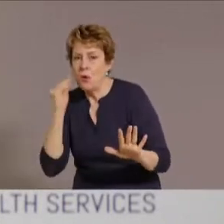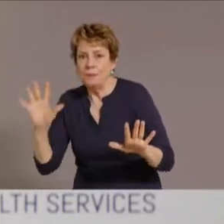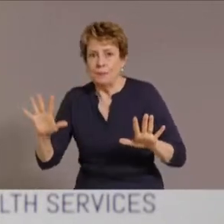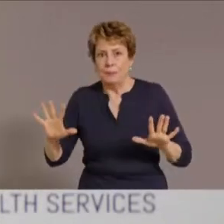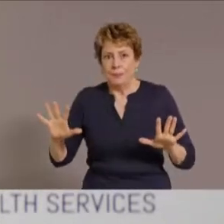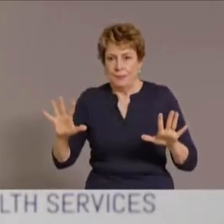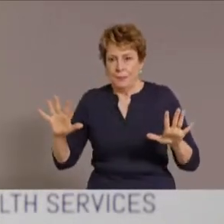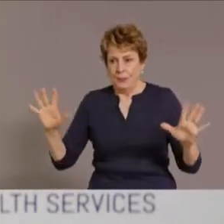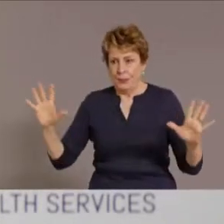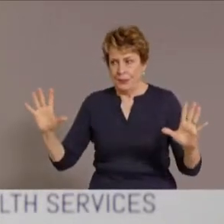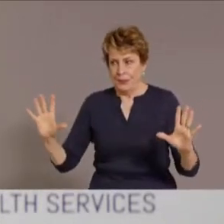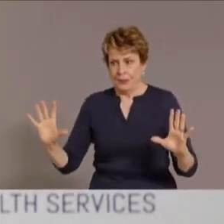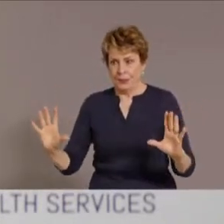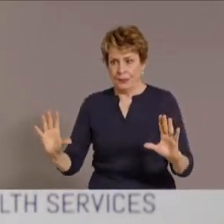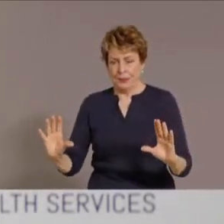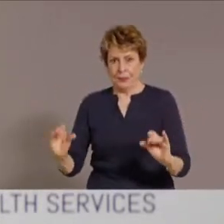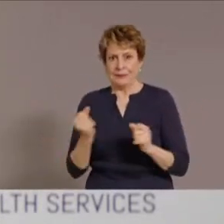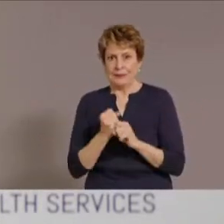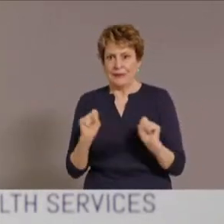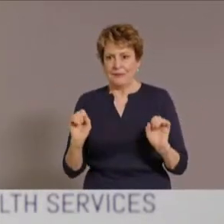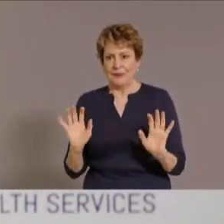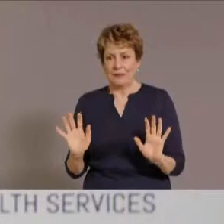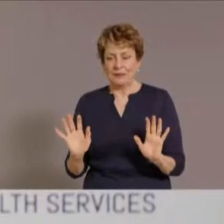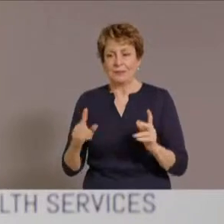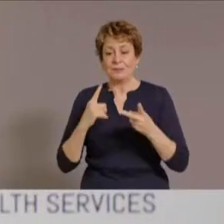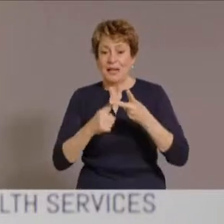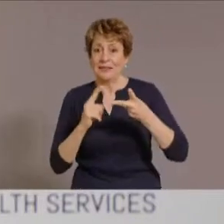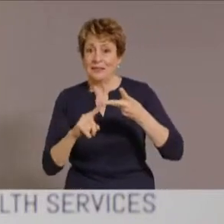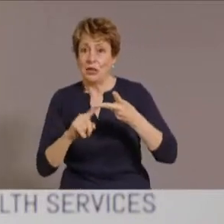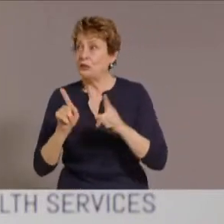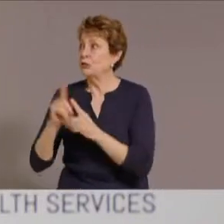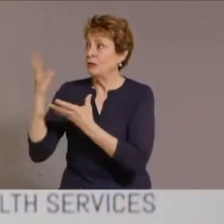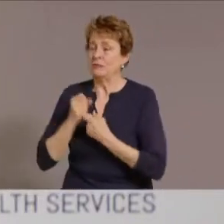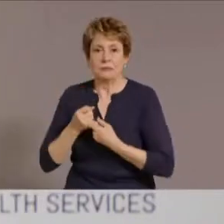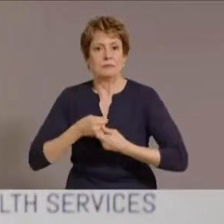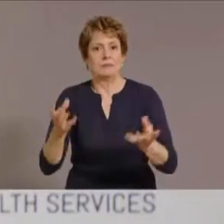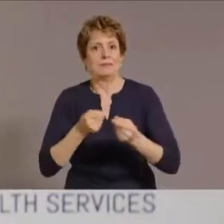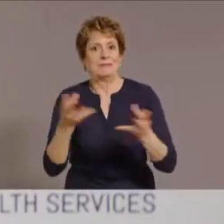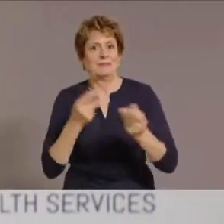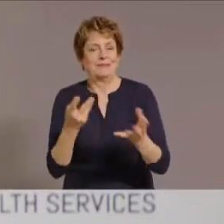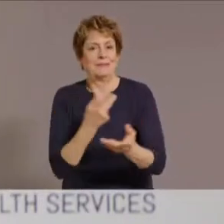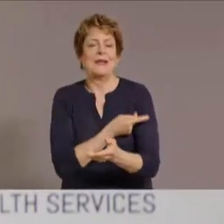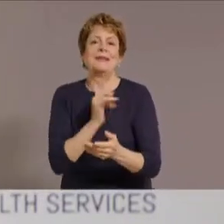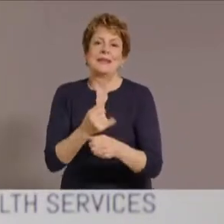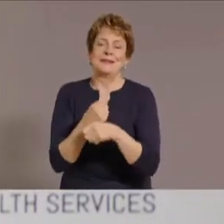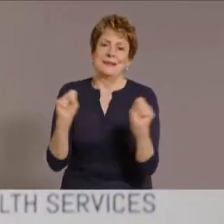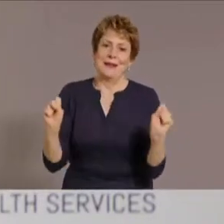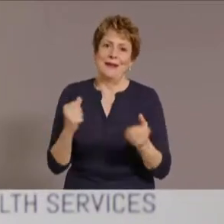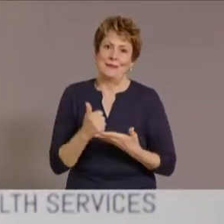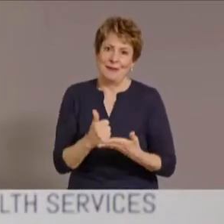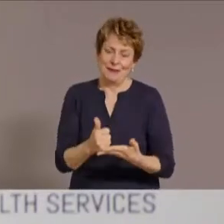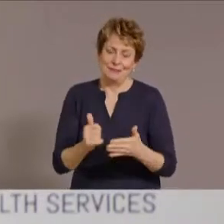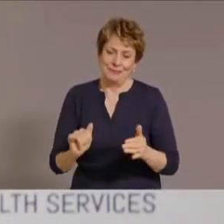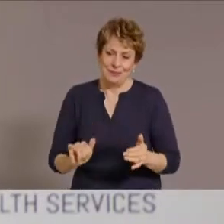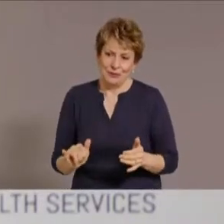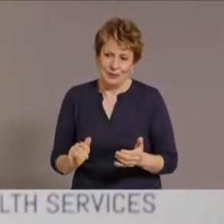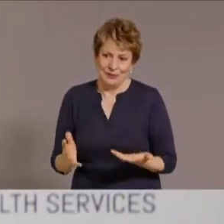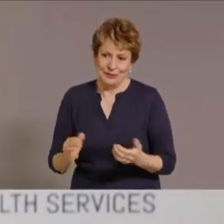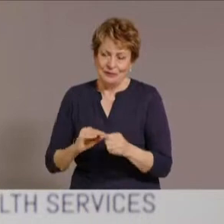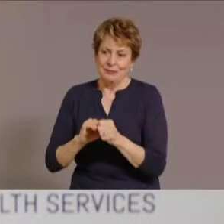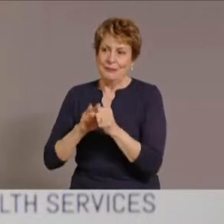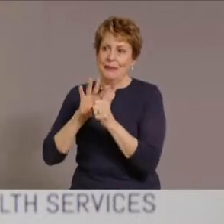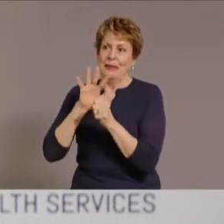the occurrence of hospitalization and death. We now have ample appointments. There's adequate capacity to go get